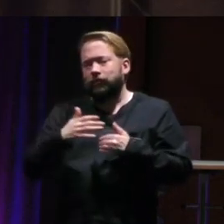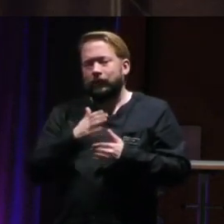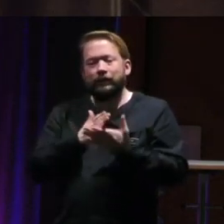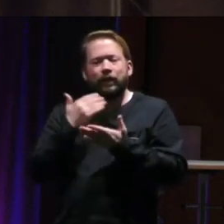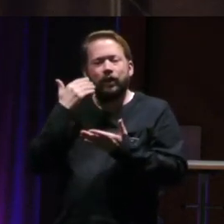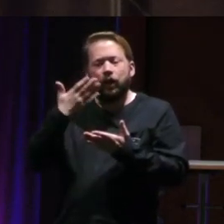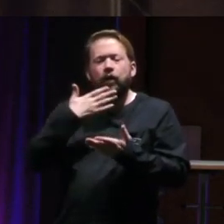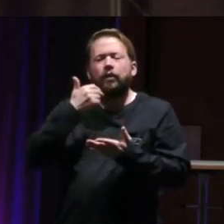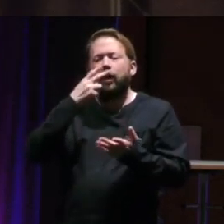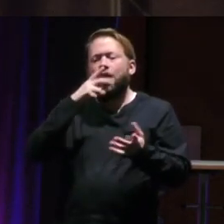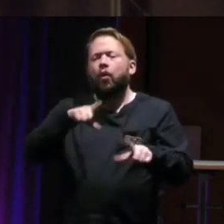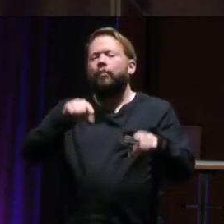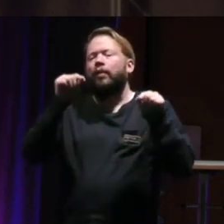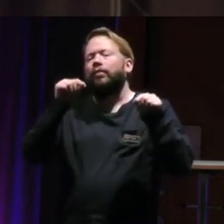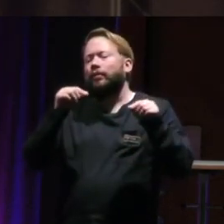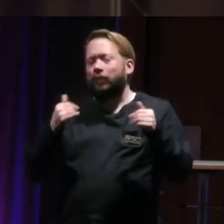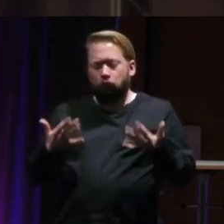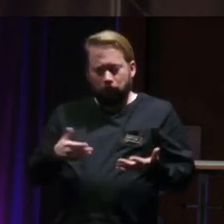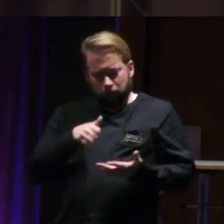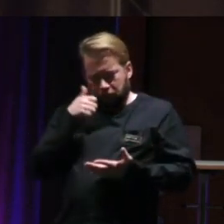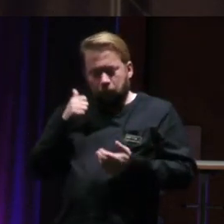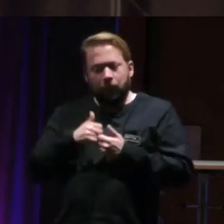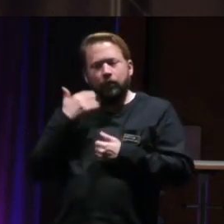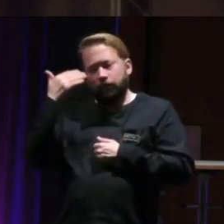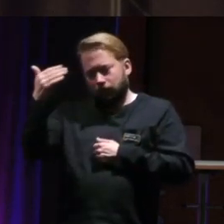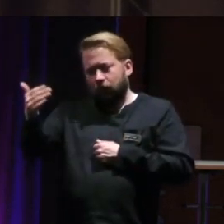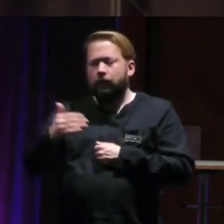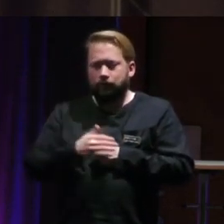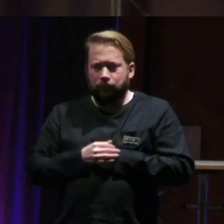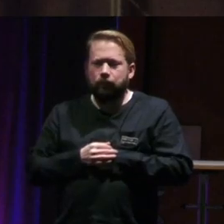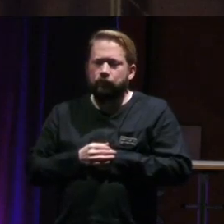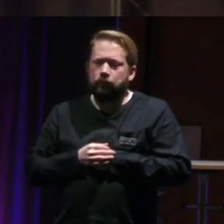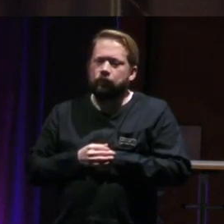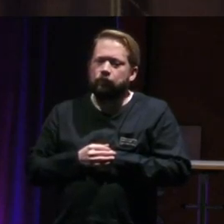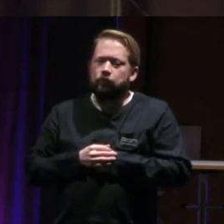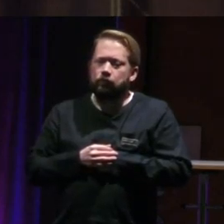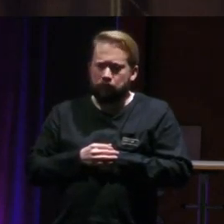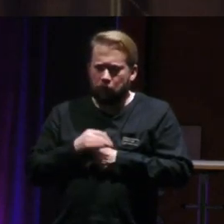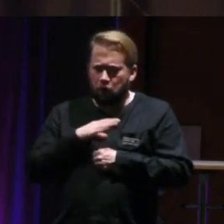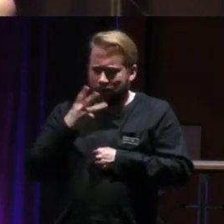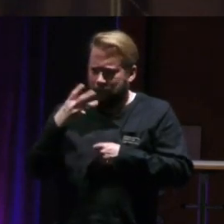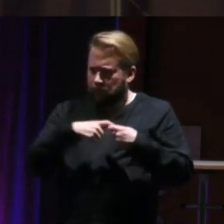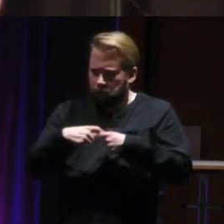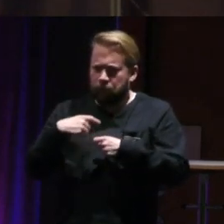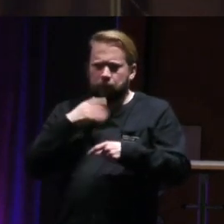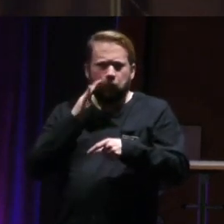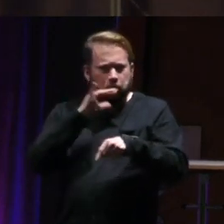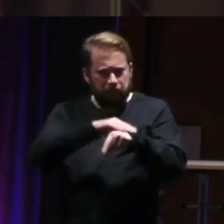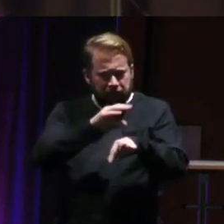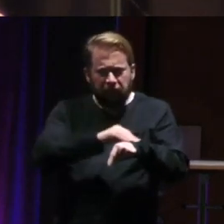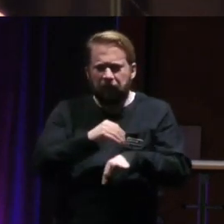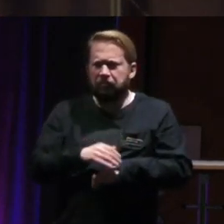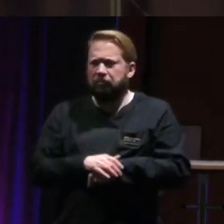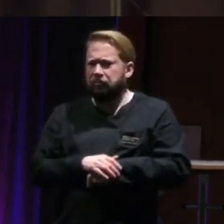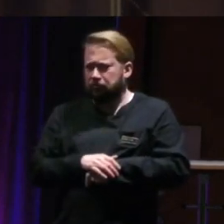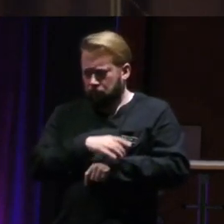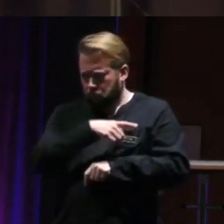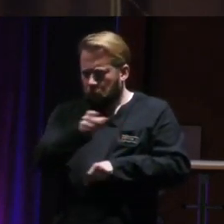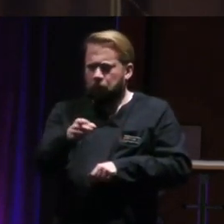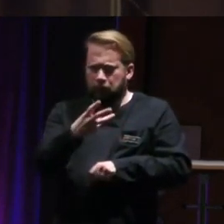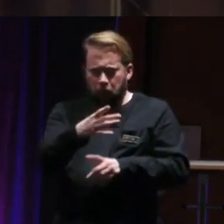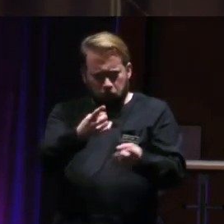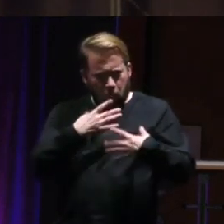really. Sometimes they say, I got three brothers living in Sweden. What are you telling me about